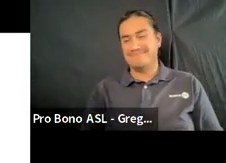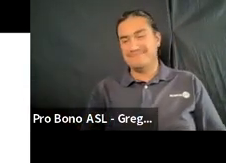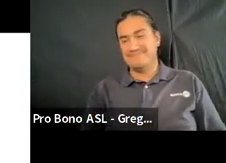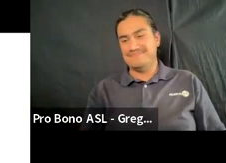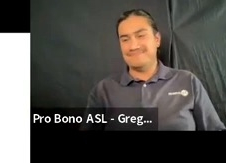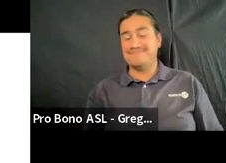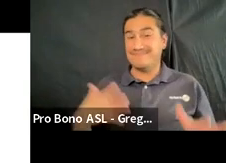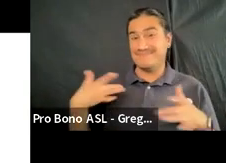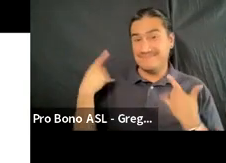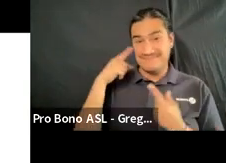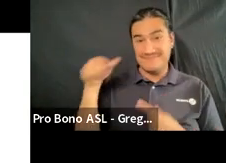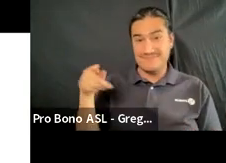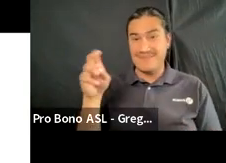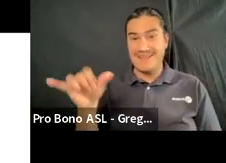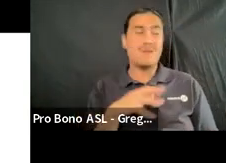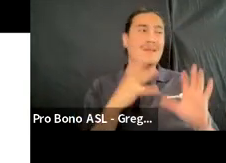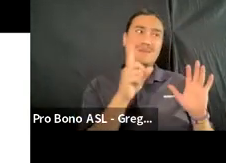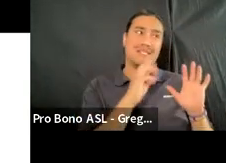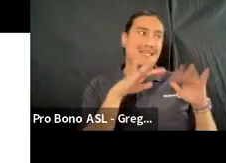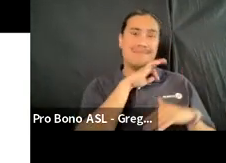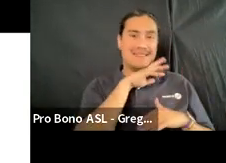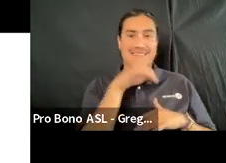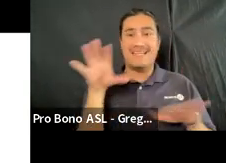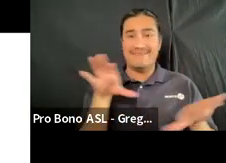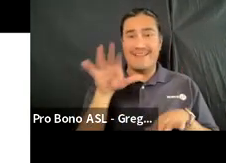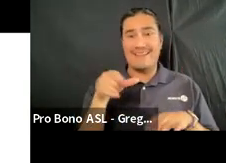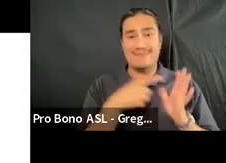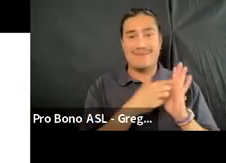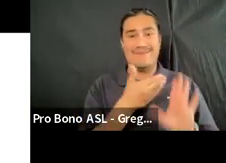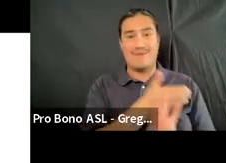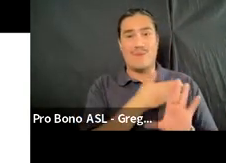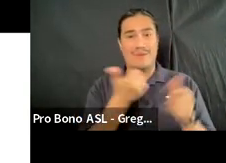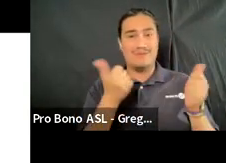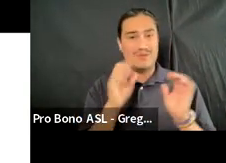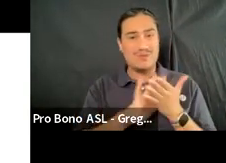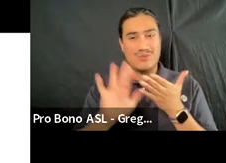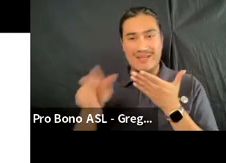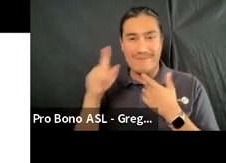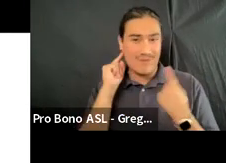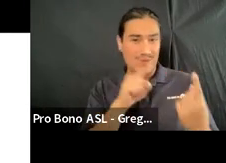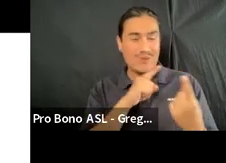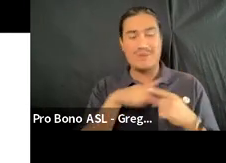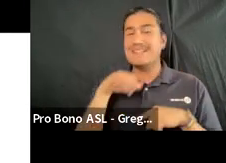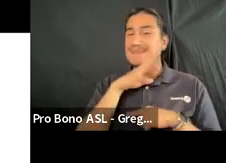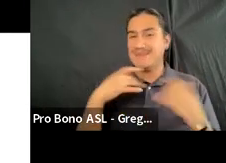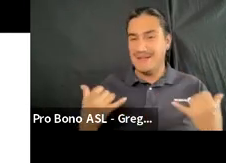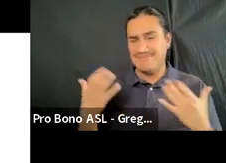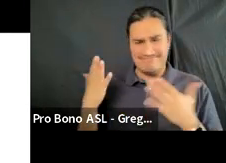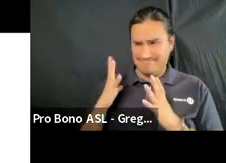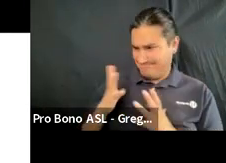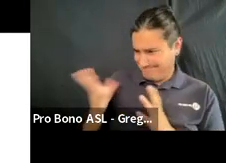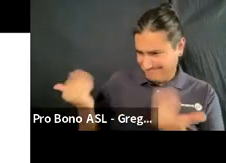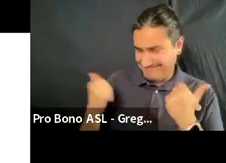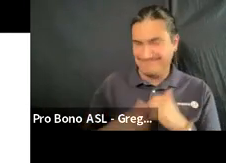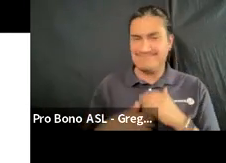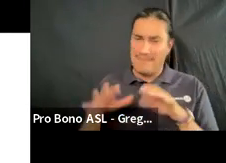excited. This is messy. I've done this before, but I'm trying to clean it up for you, but it's messy right now. Good. Messy